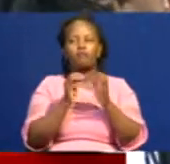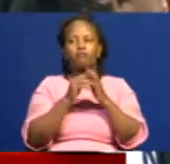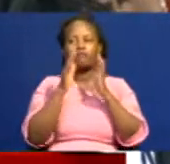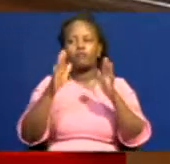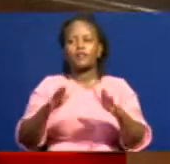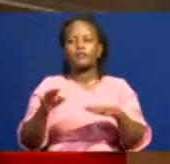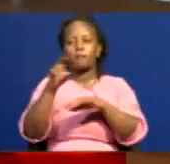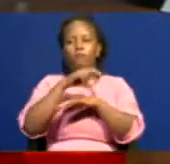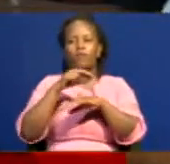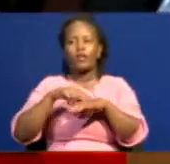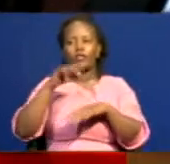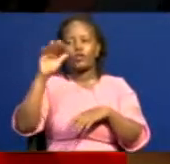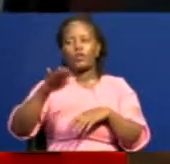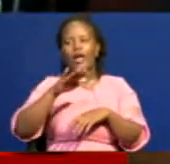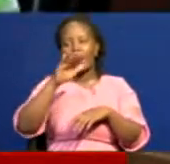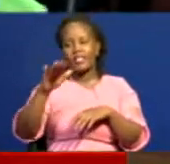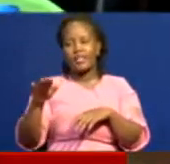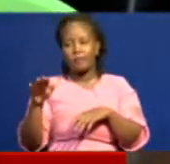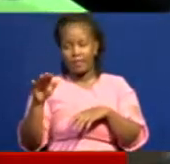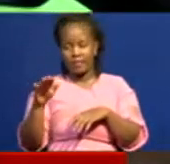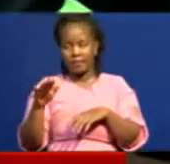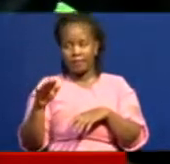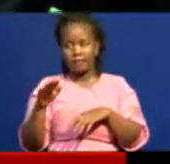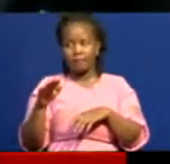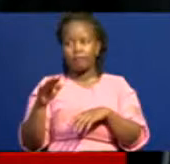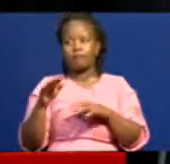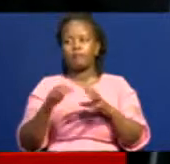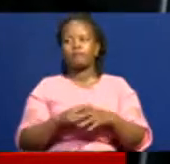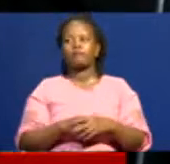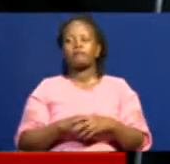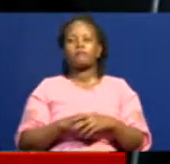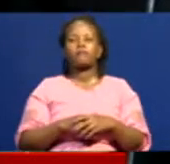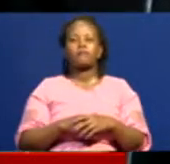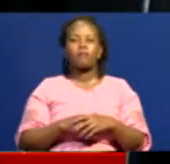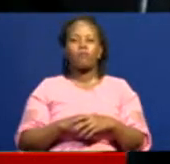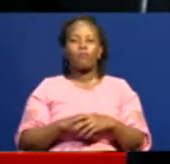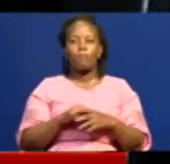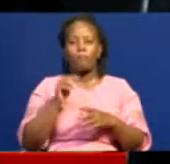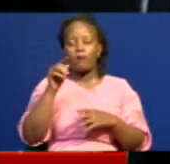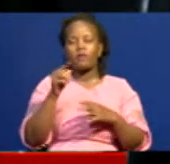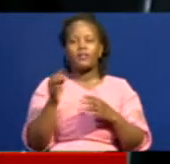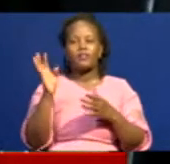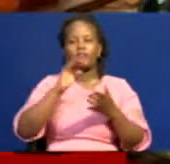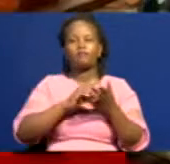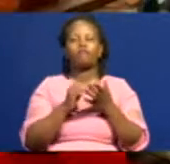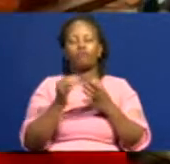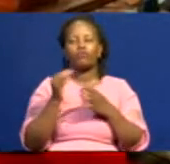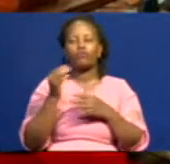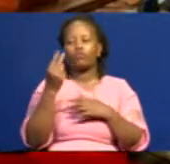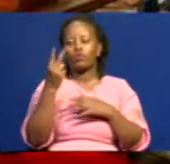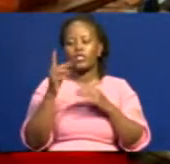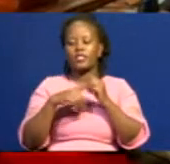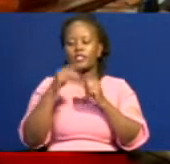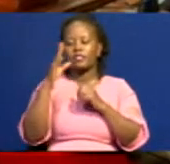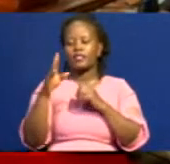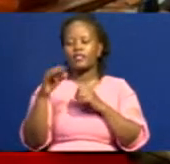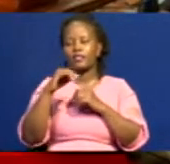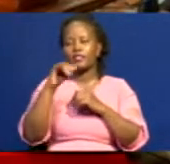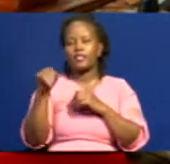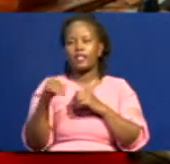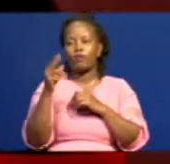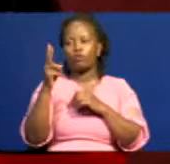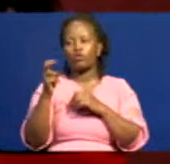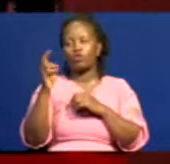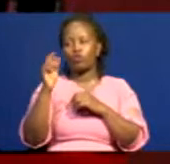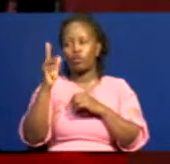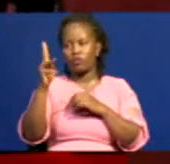Our ruling on the preliminary objections on 26th of January 2024. The three-bench judge led by